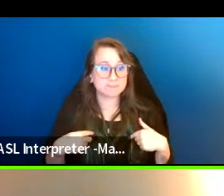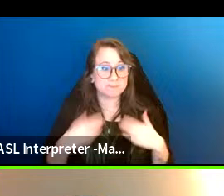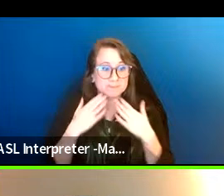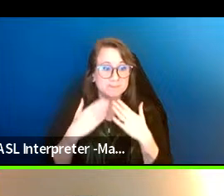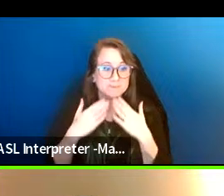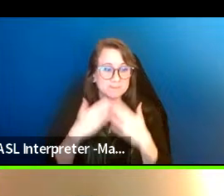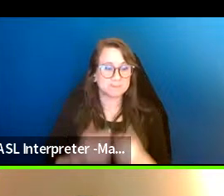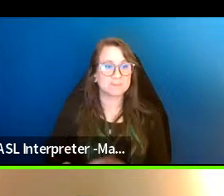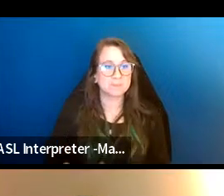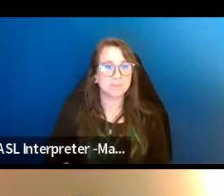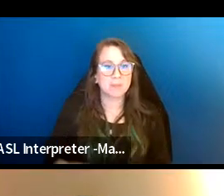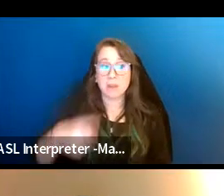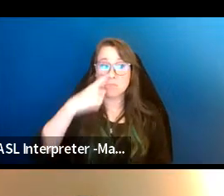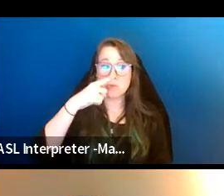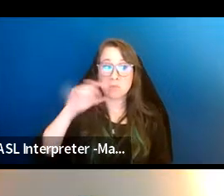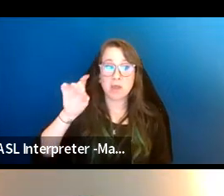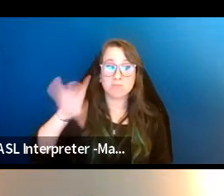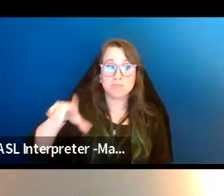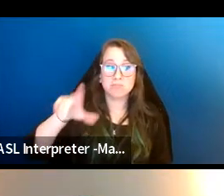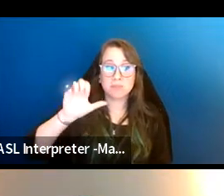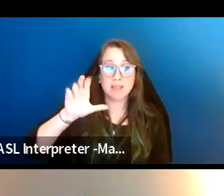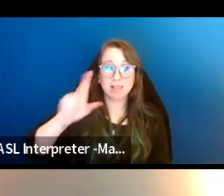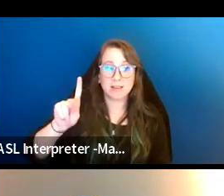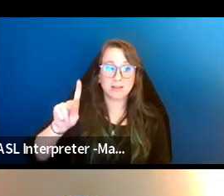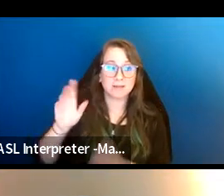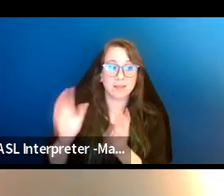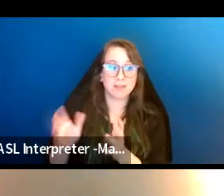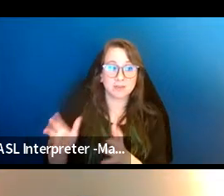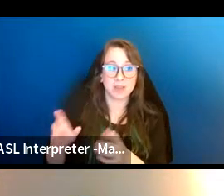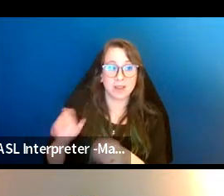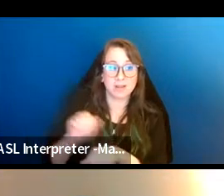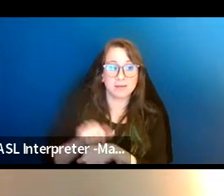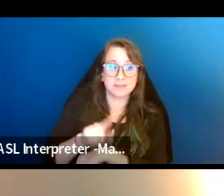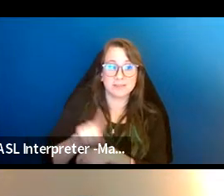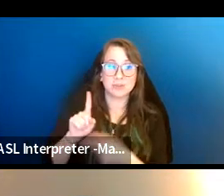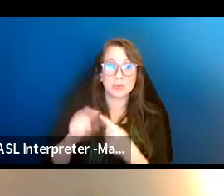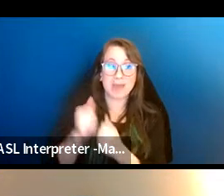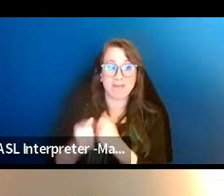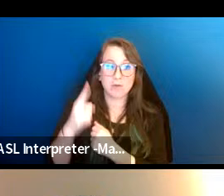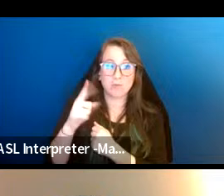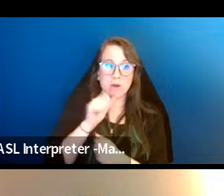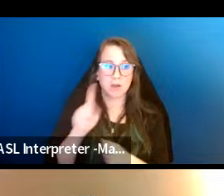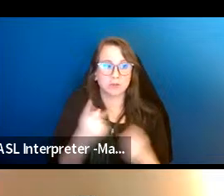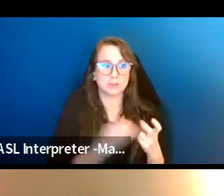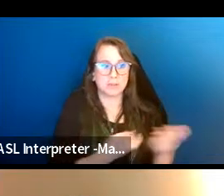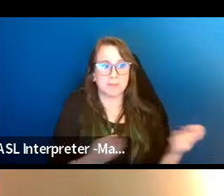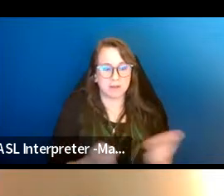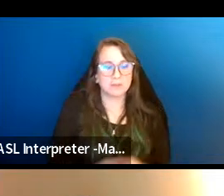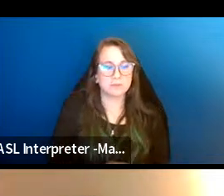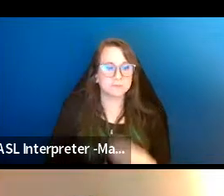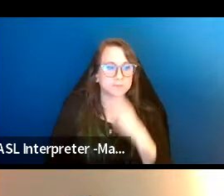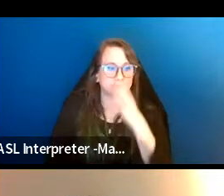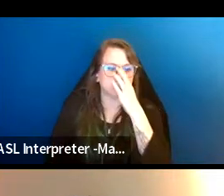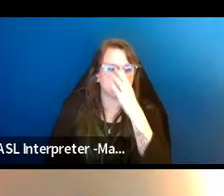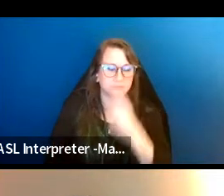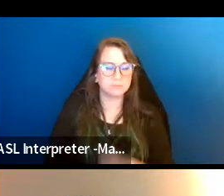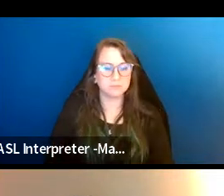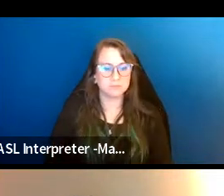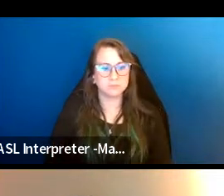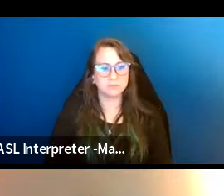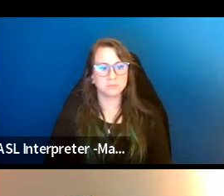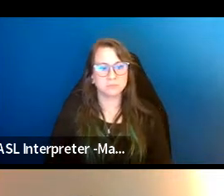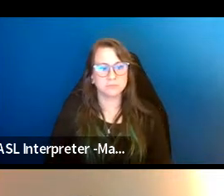you, Commissioner. Can you drop that link you dropped into the chat to everyone? It was just sent to the